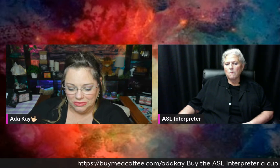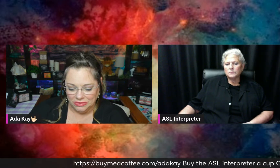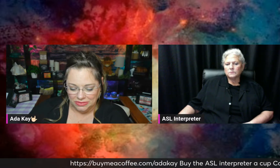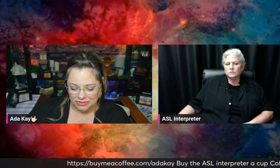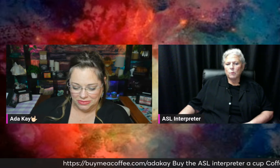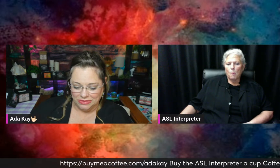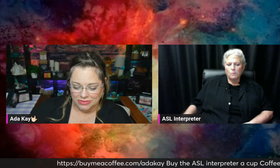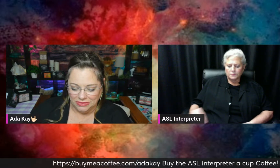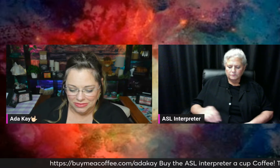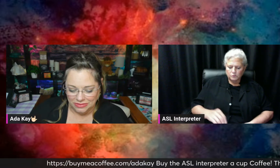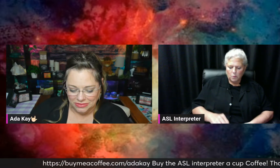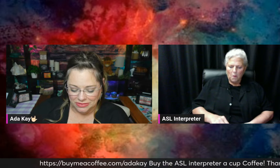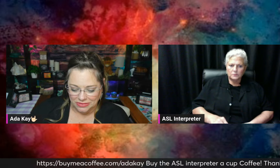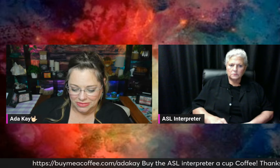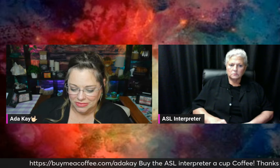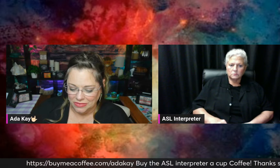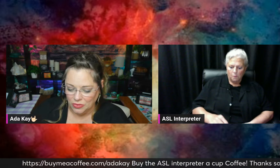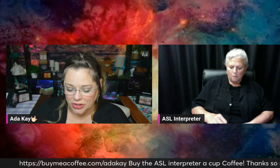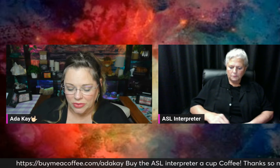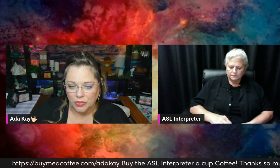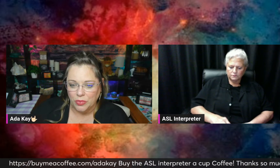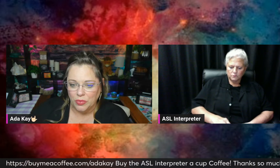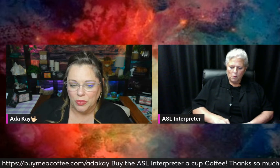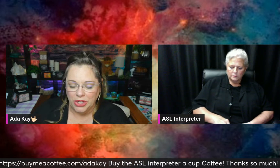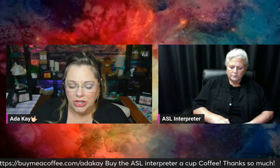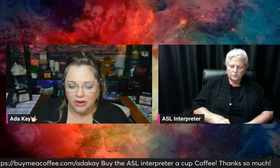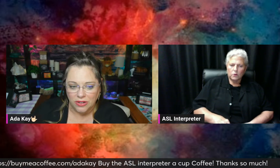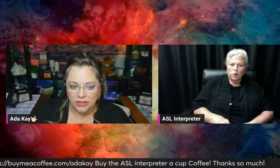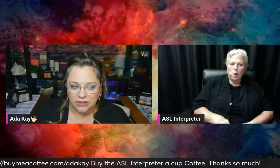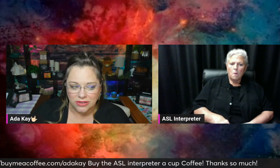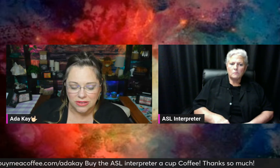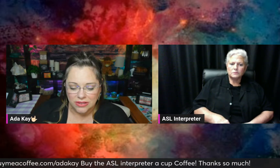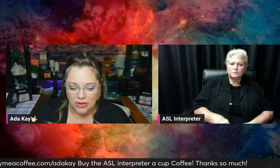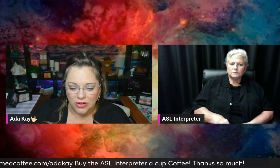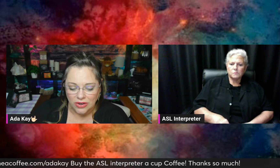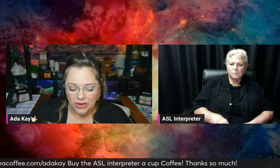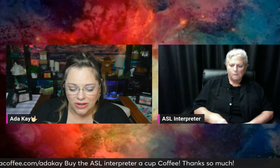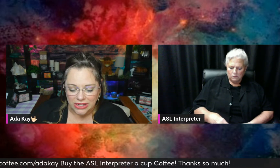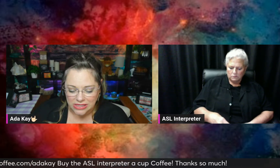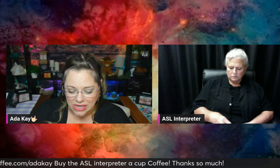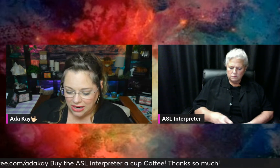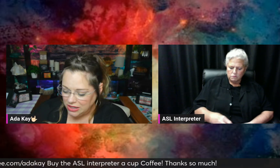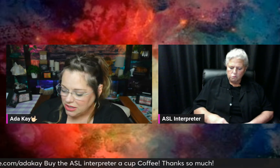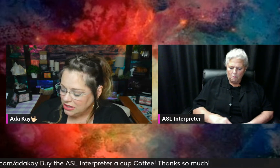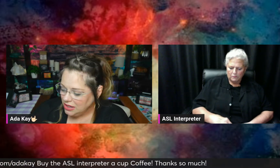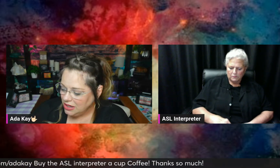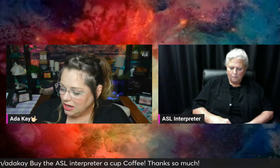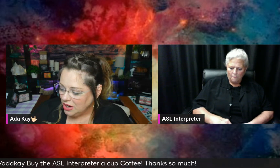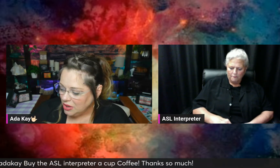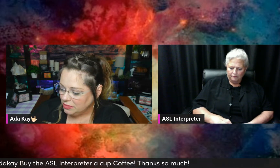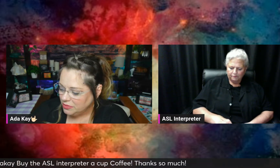being famous. Well, we are ecstatic.